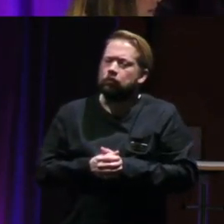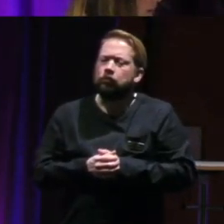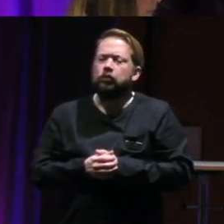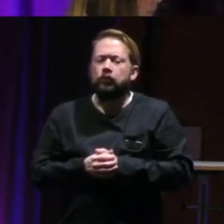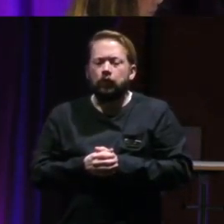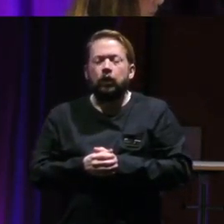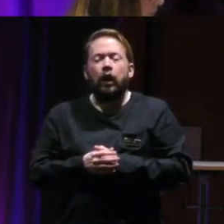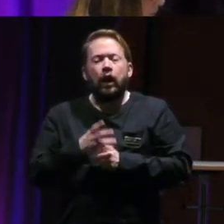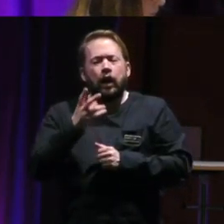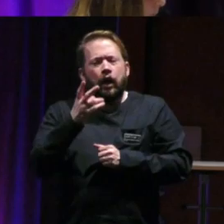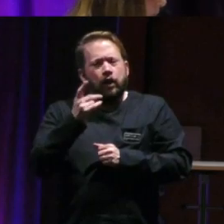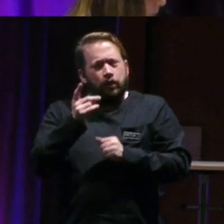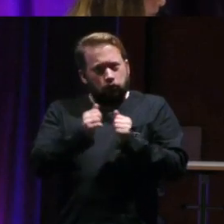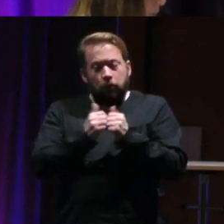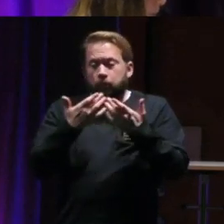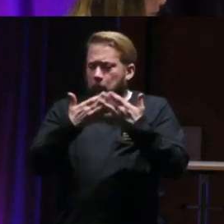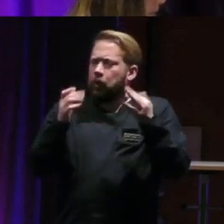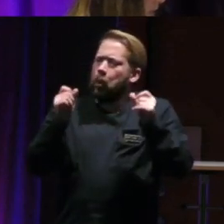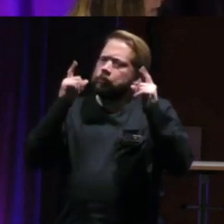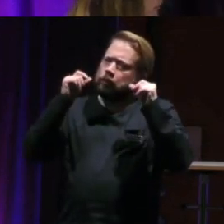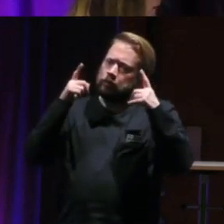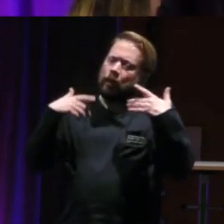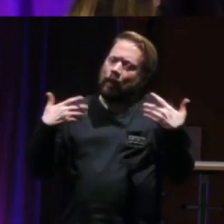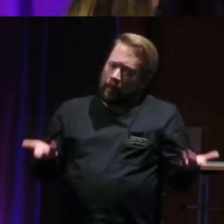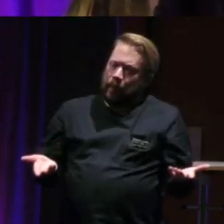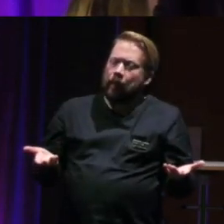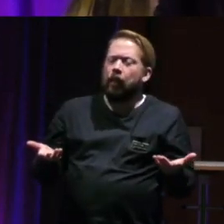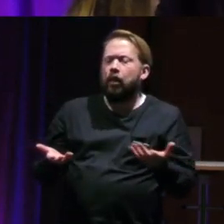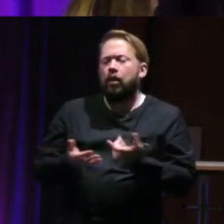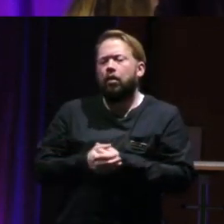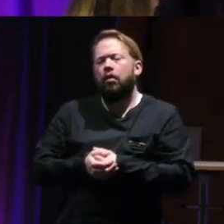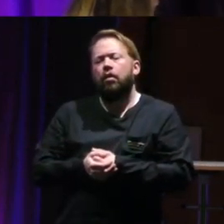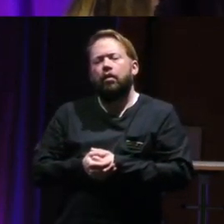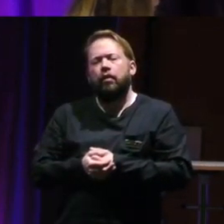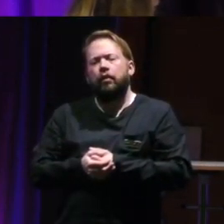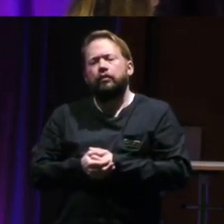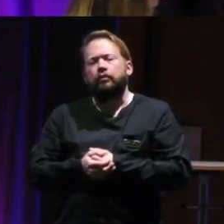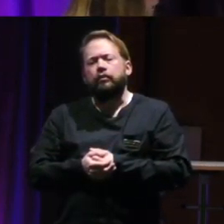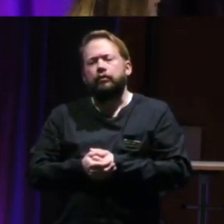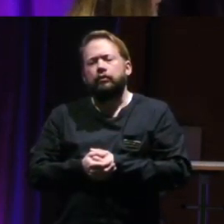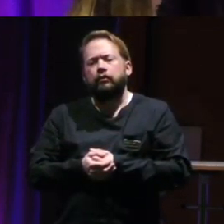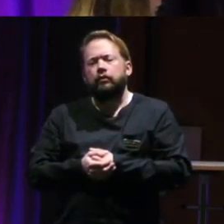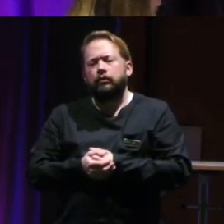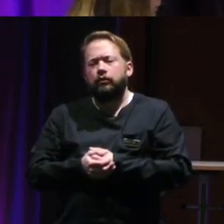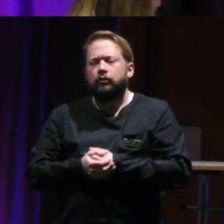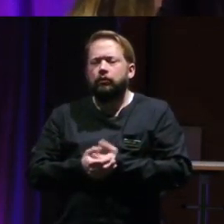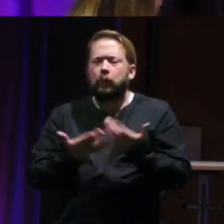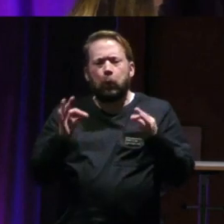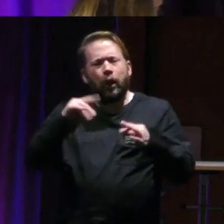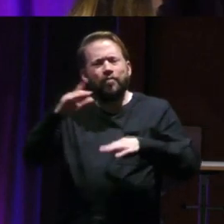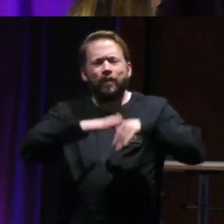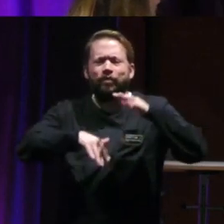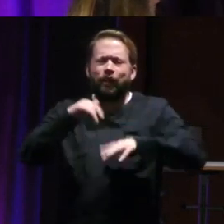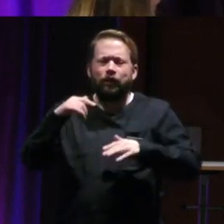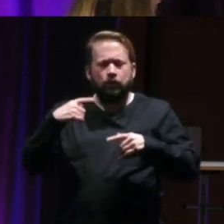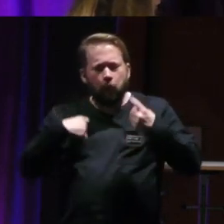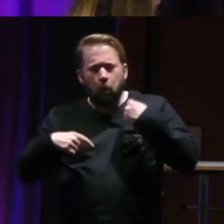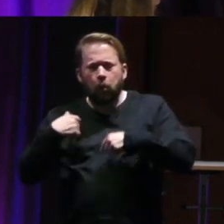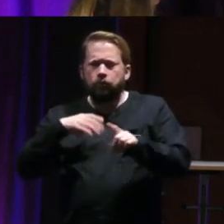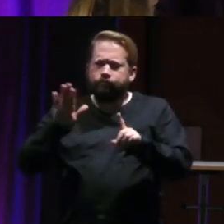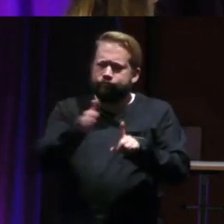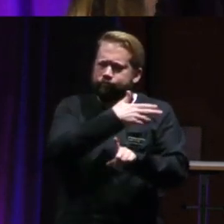was what you both have spoken about, the ill treatment and even the torture in prison. And recently, or a couple of months ago, there was